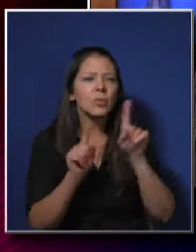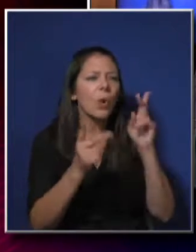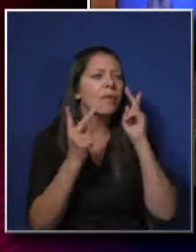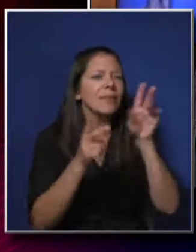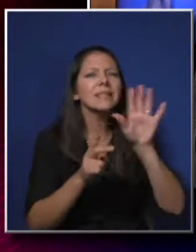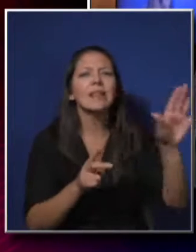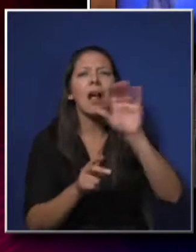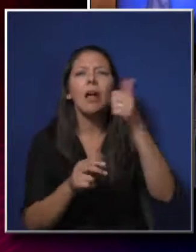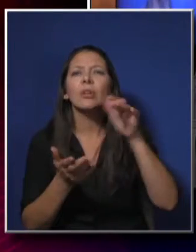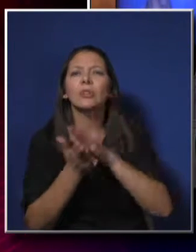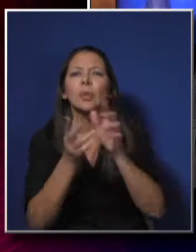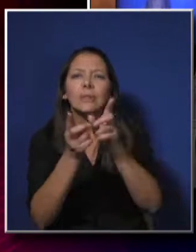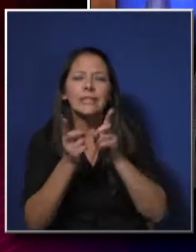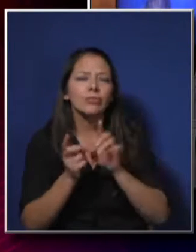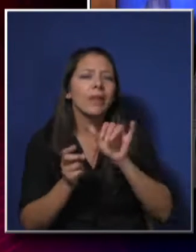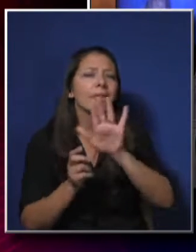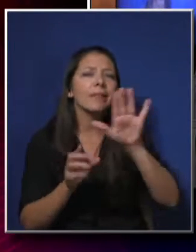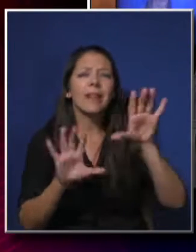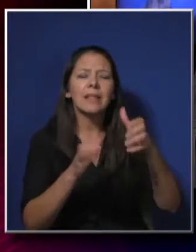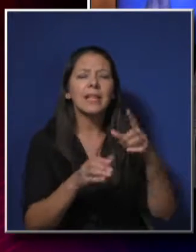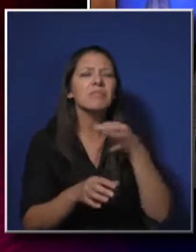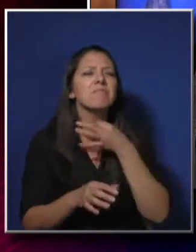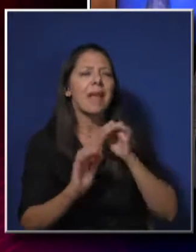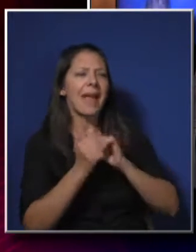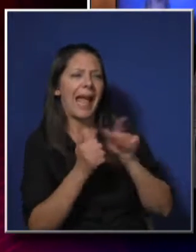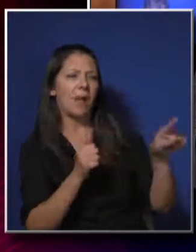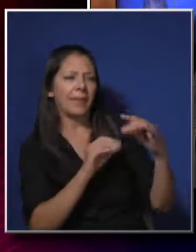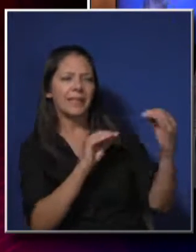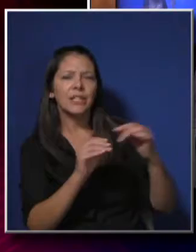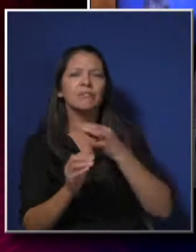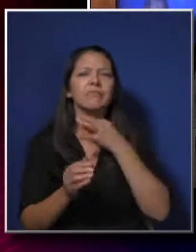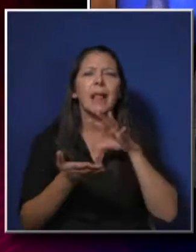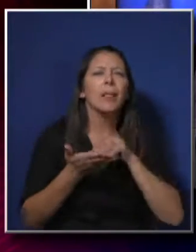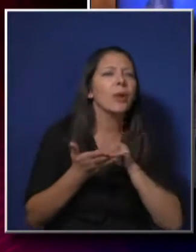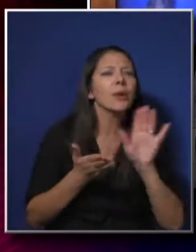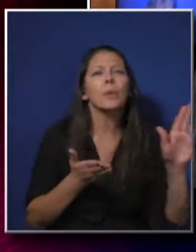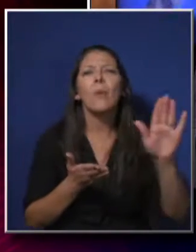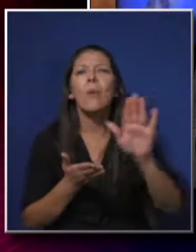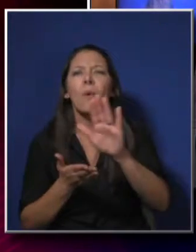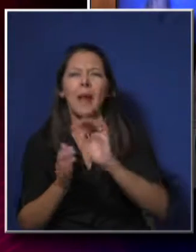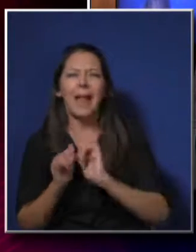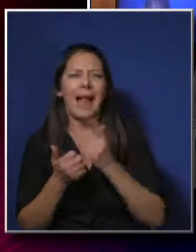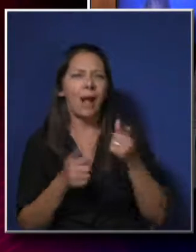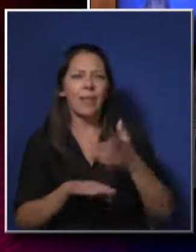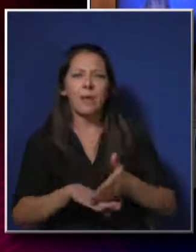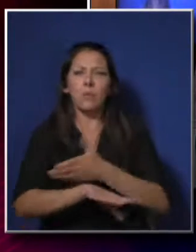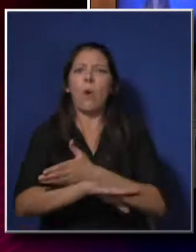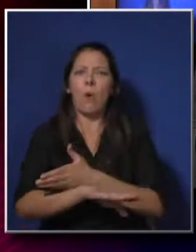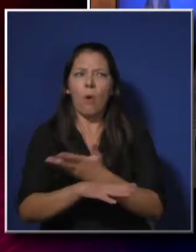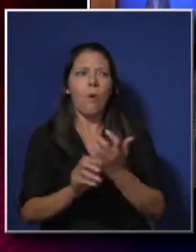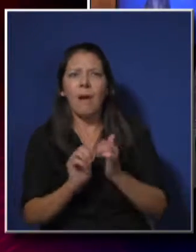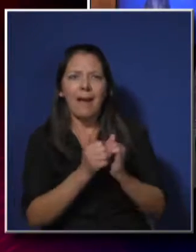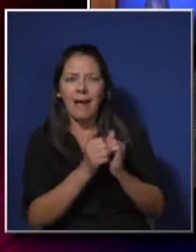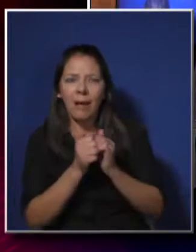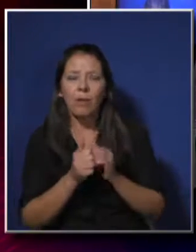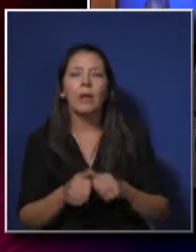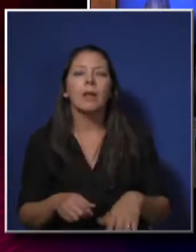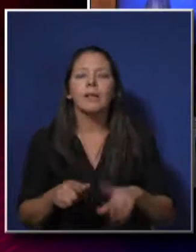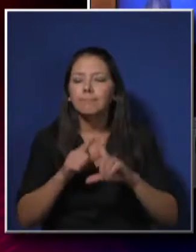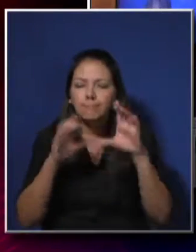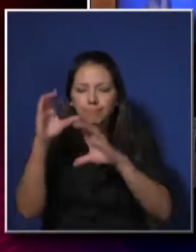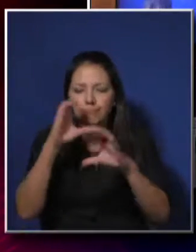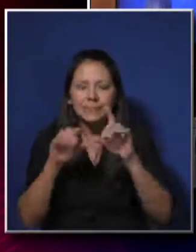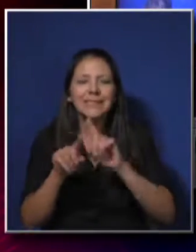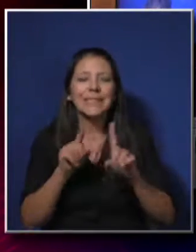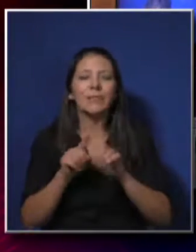other classrooms, to see how they do business and how they're teaching and how they're growing. To continue to explore those evidence-based